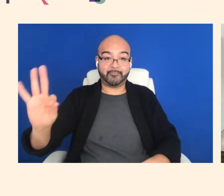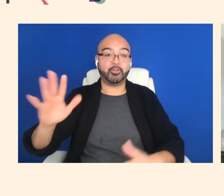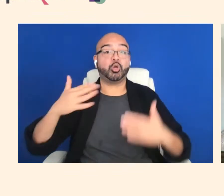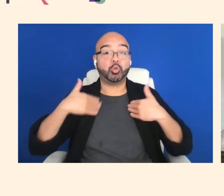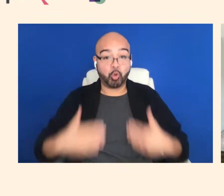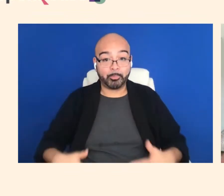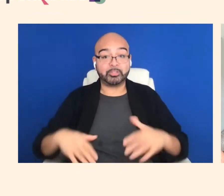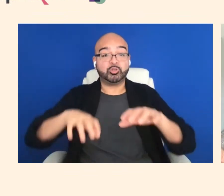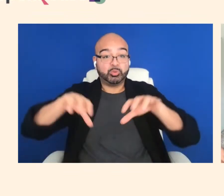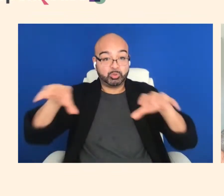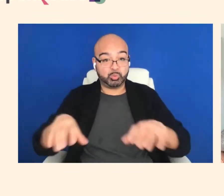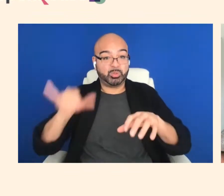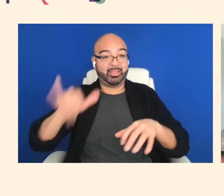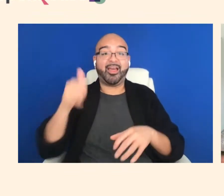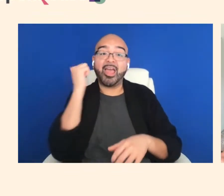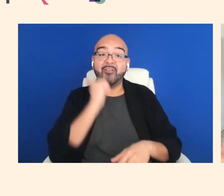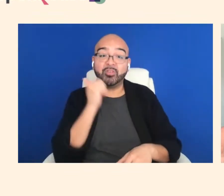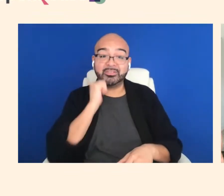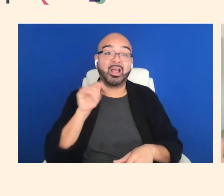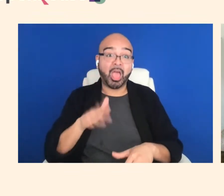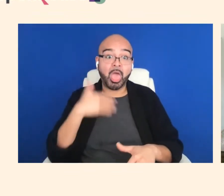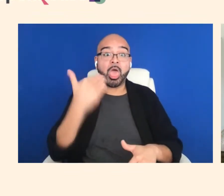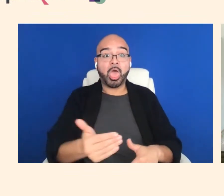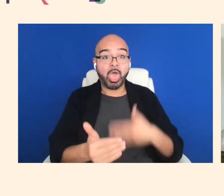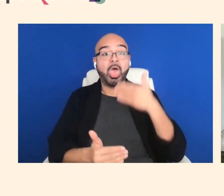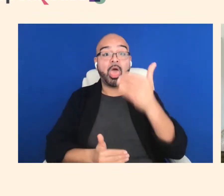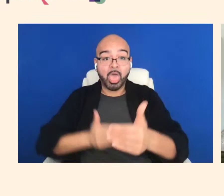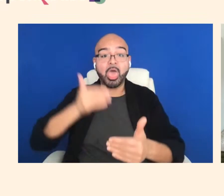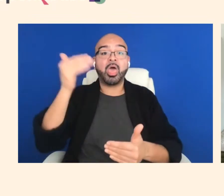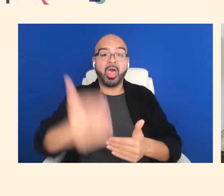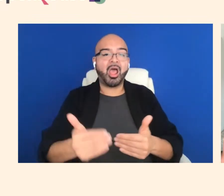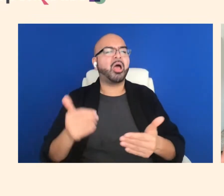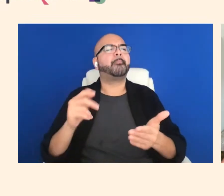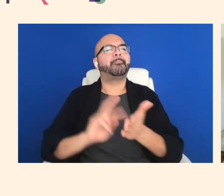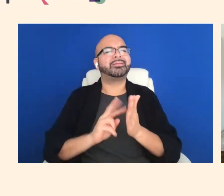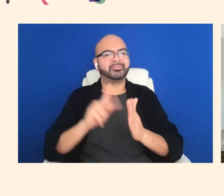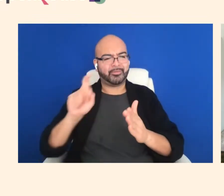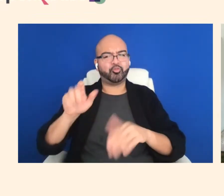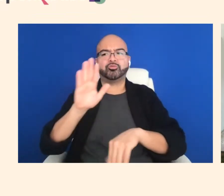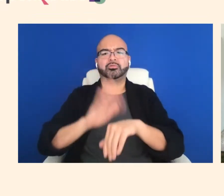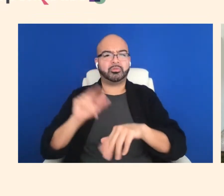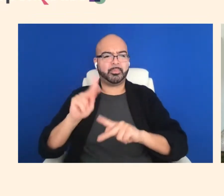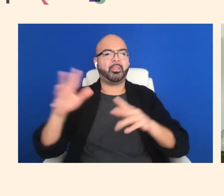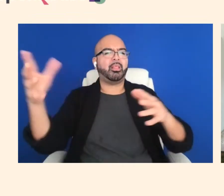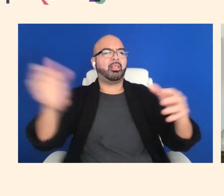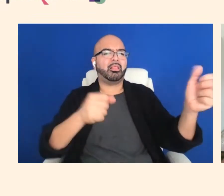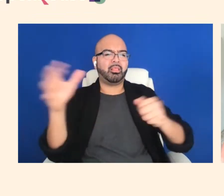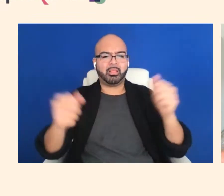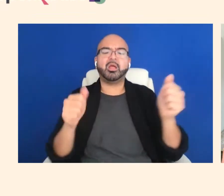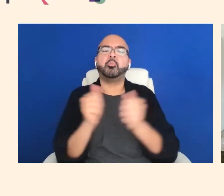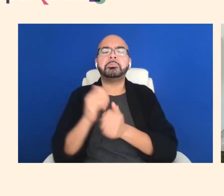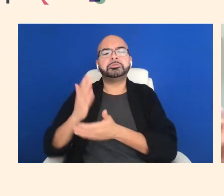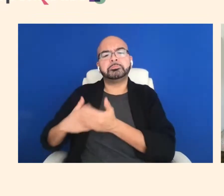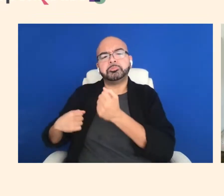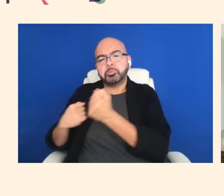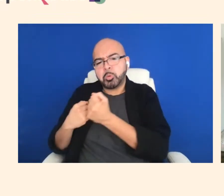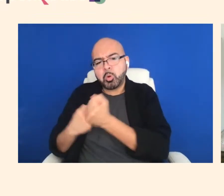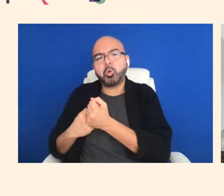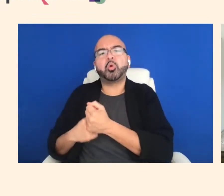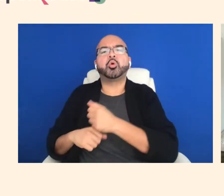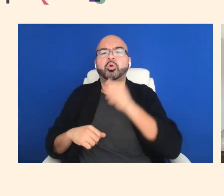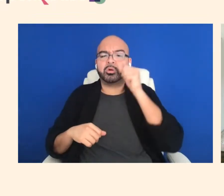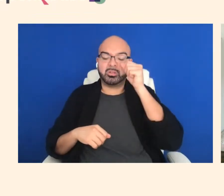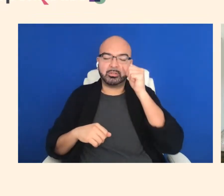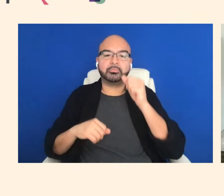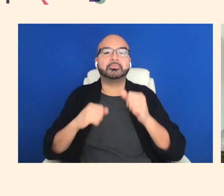this every day, those folks need to be brought together with some support to envision where they want to take